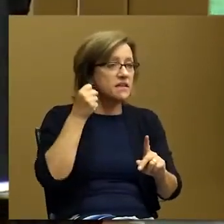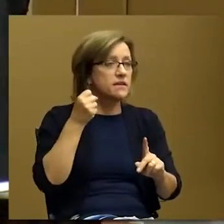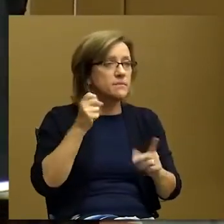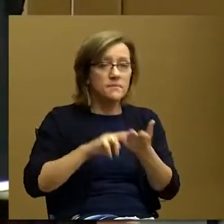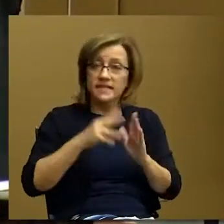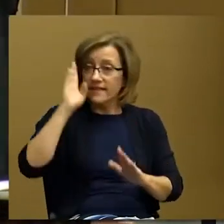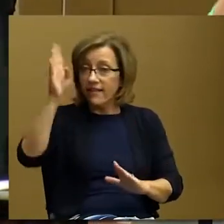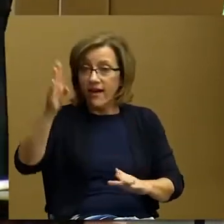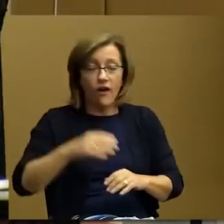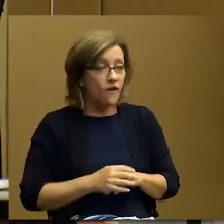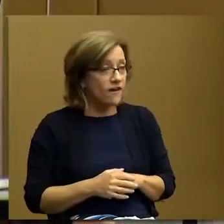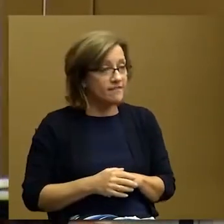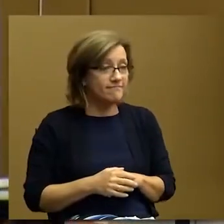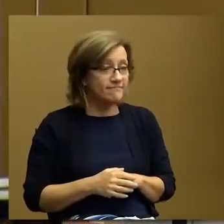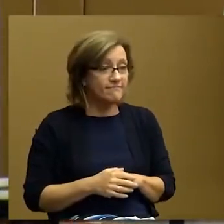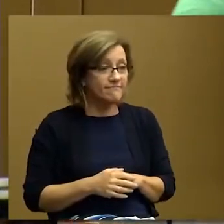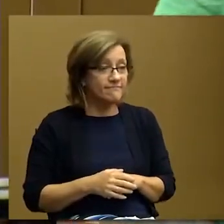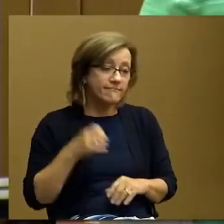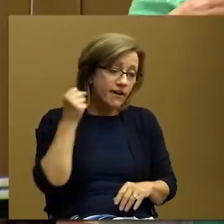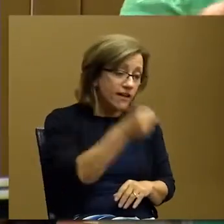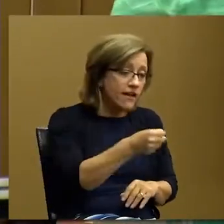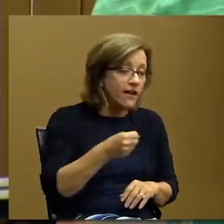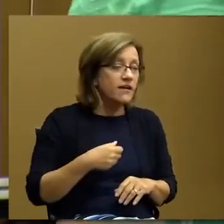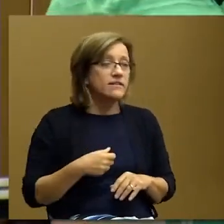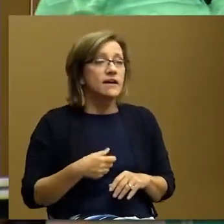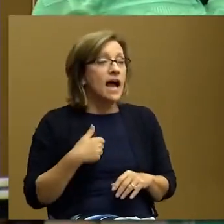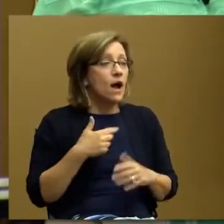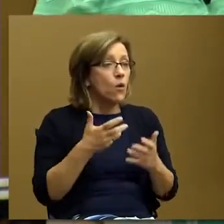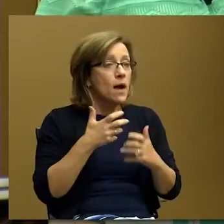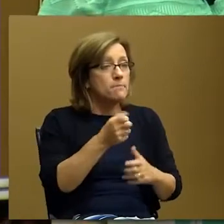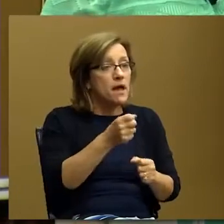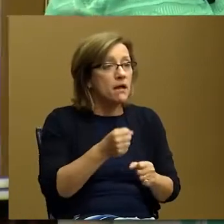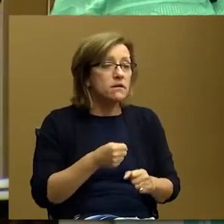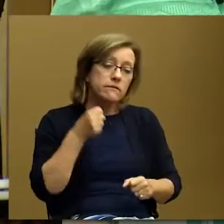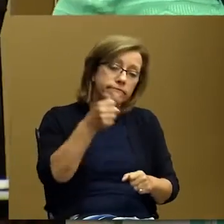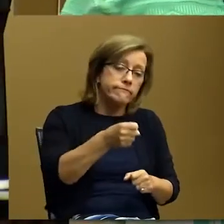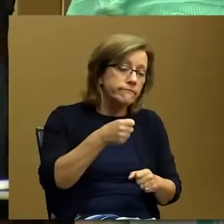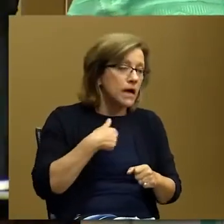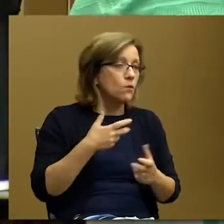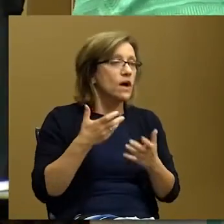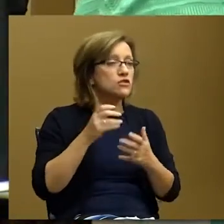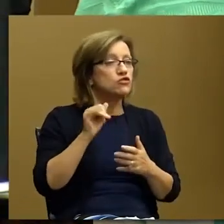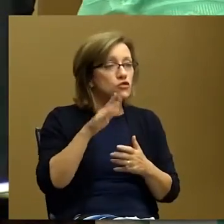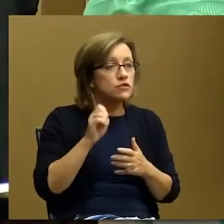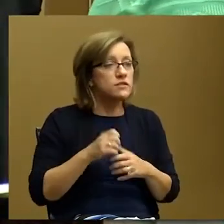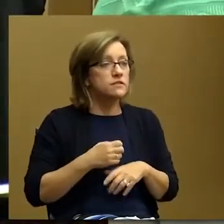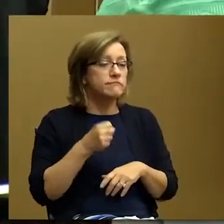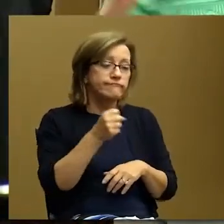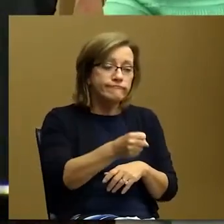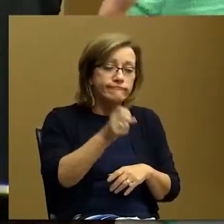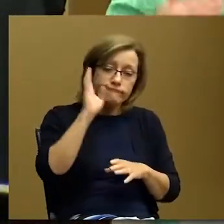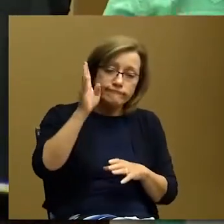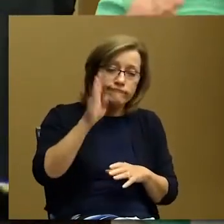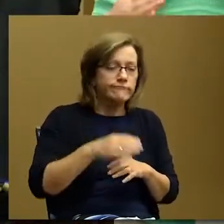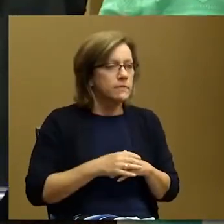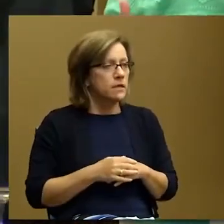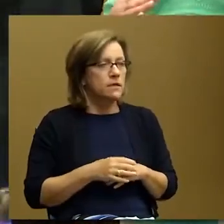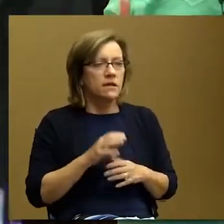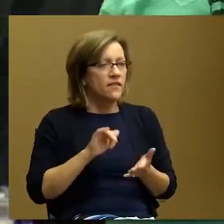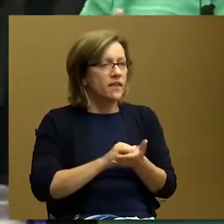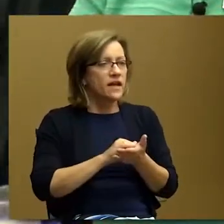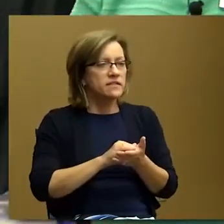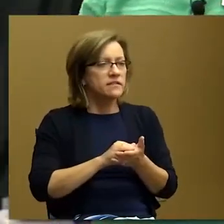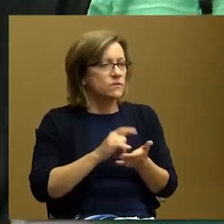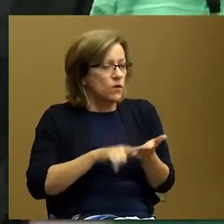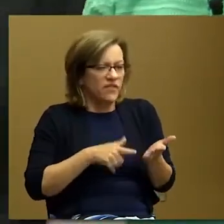whatever can be hello, I want some milk, I want some juice, you know, how are you? It's a lovely day, because that's how